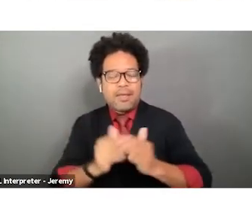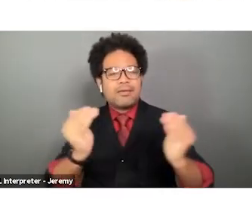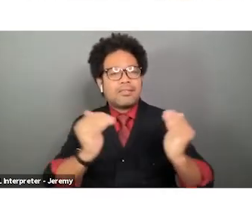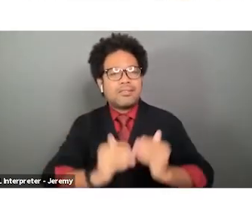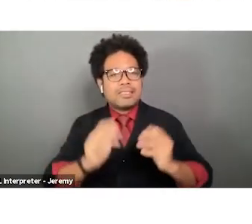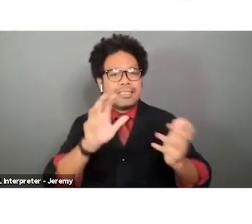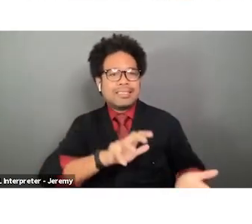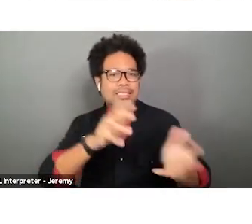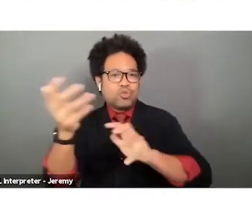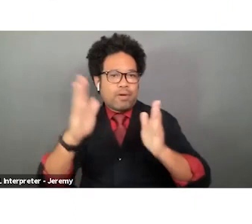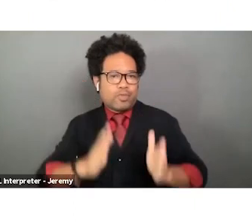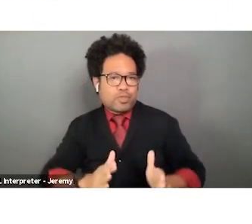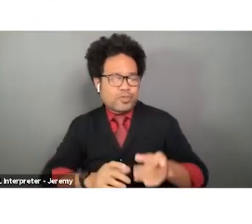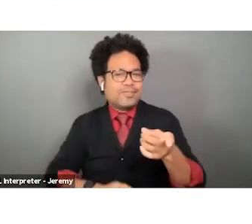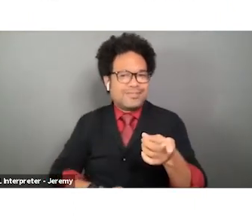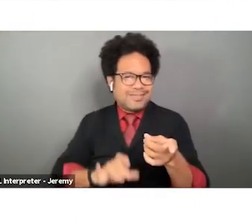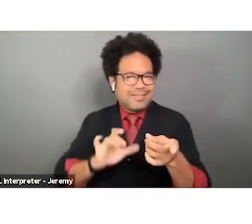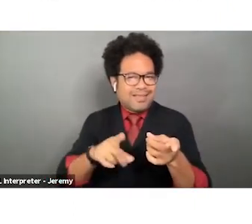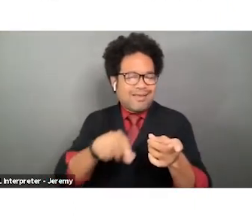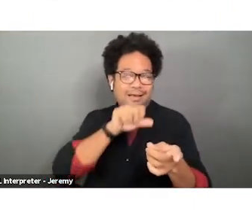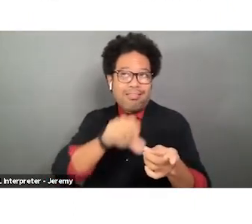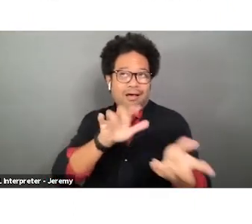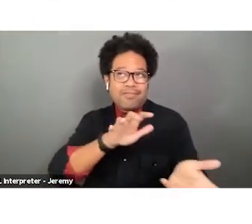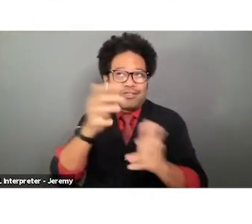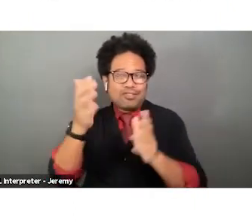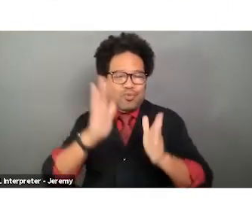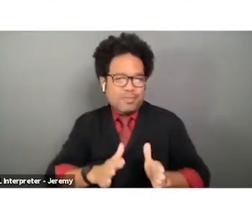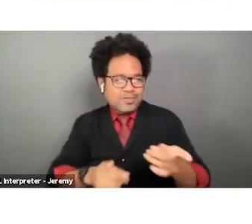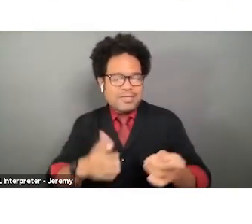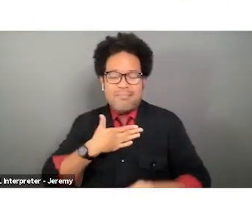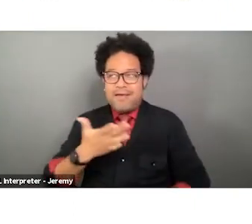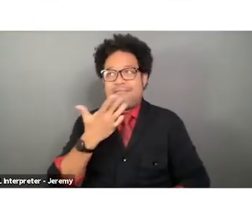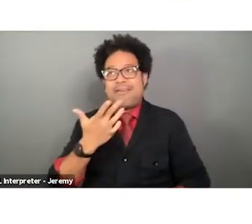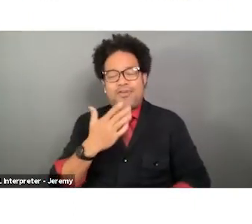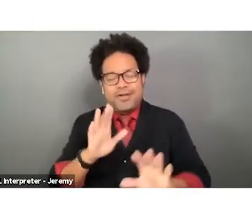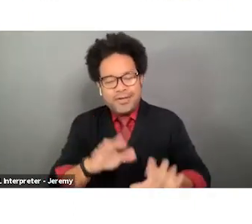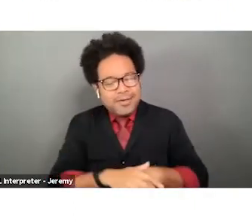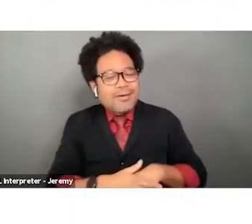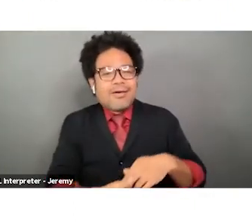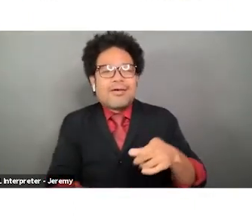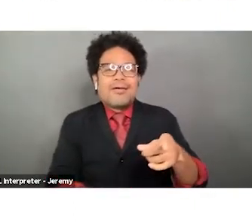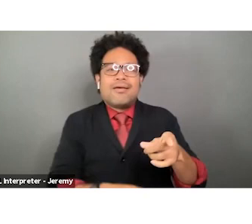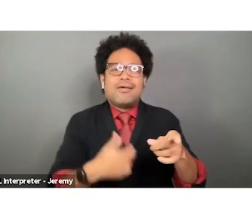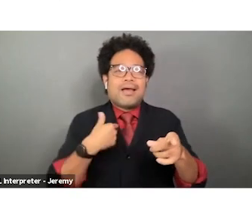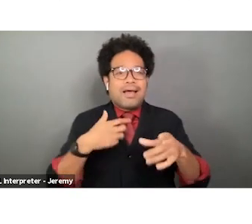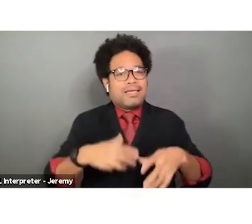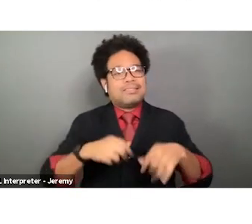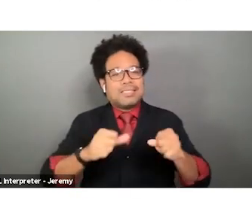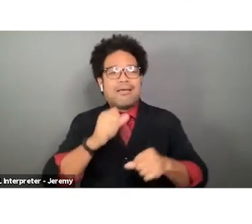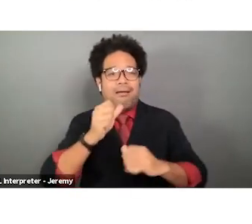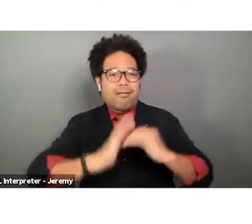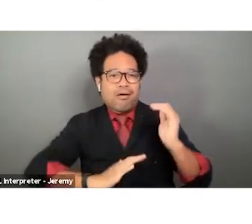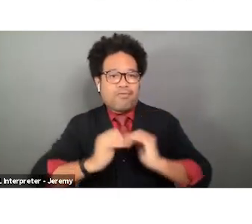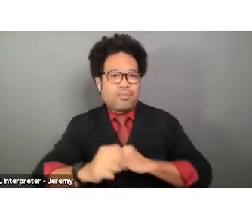the disruptors. I love the disruptors. They're my favorite. I take uncomfortable and risky actions